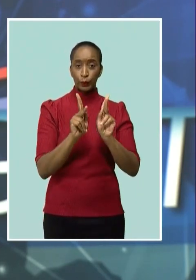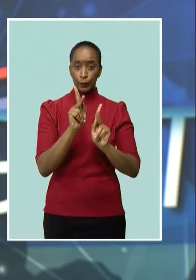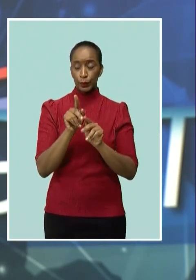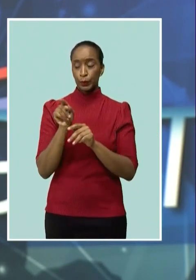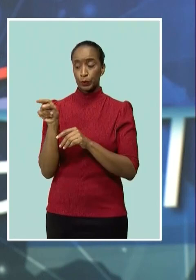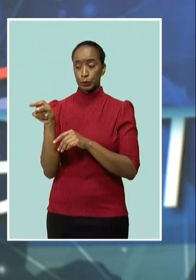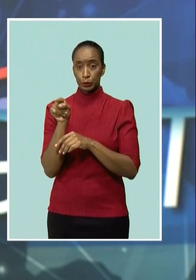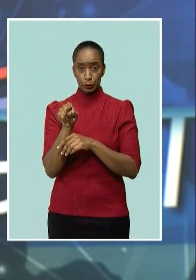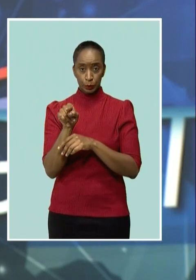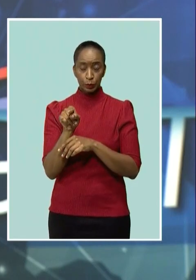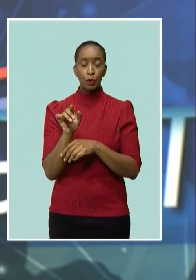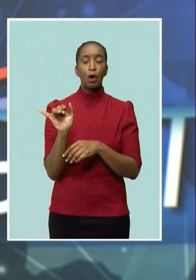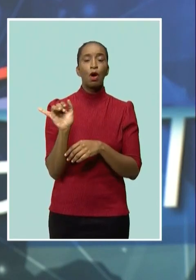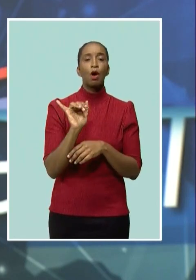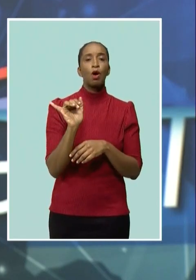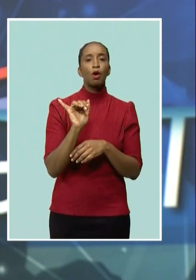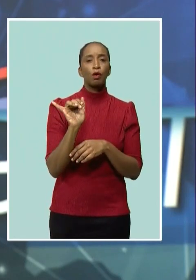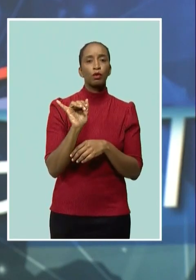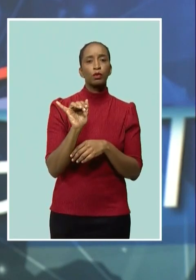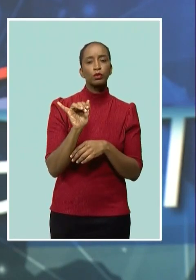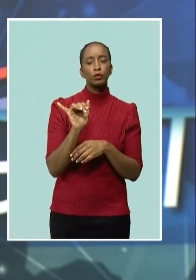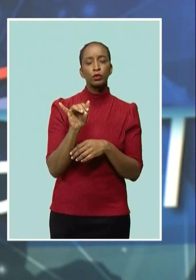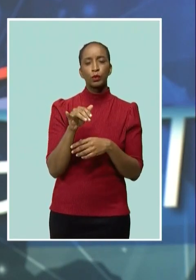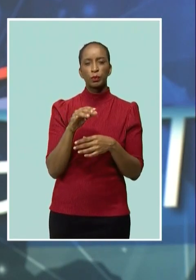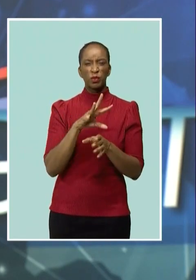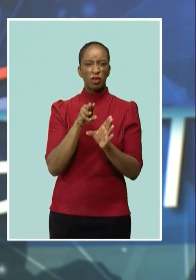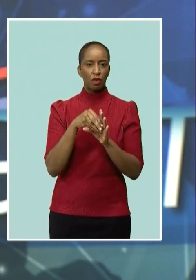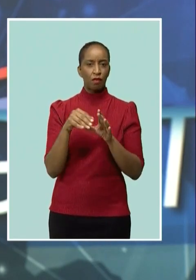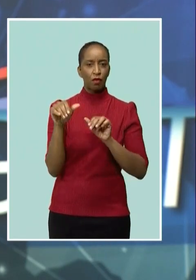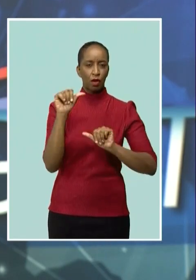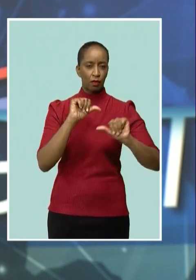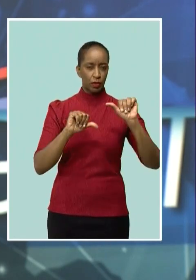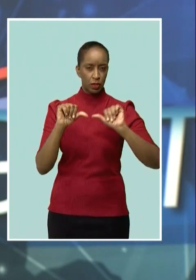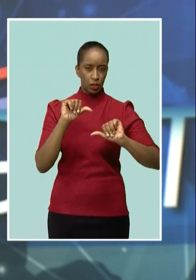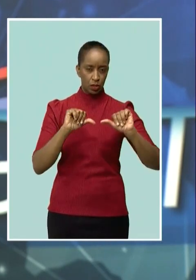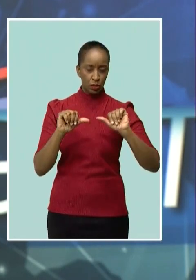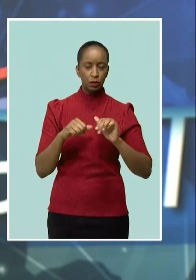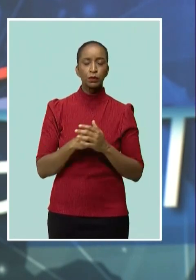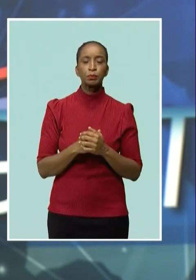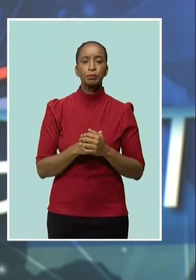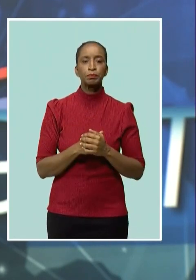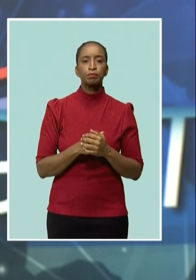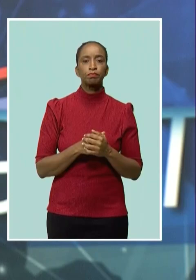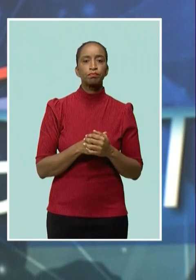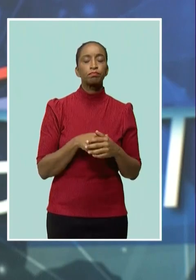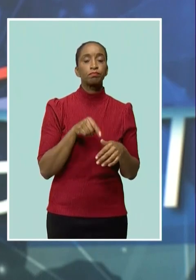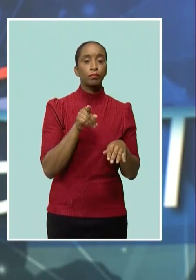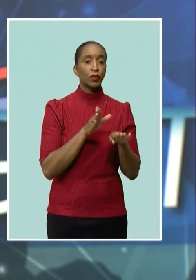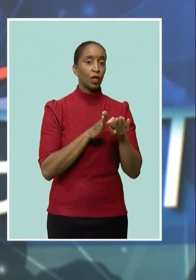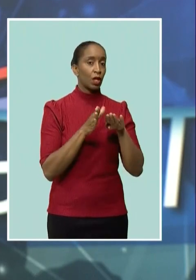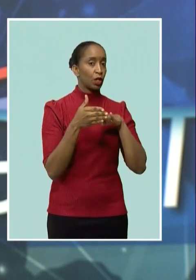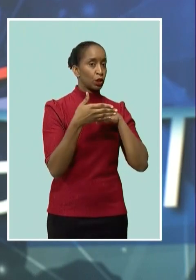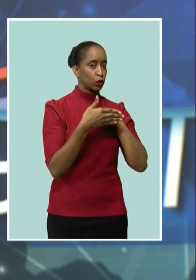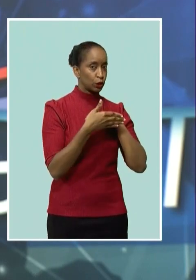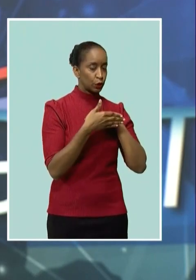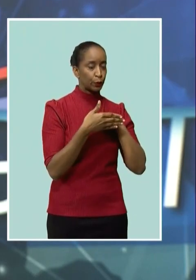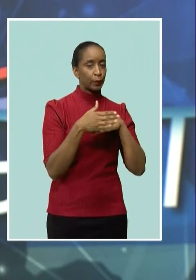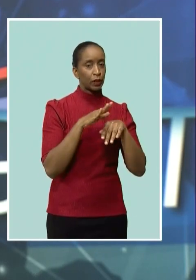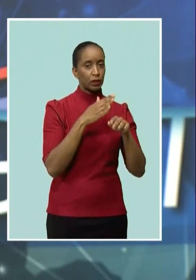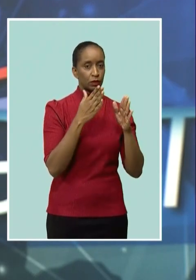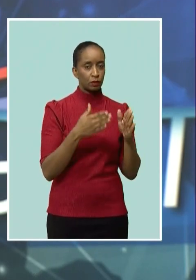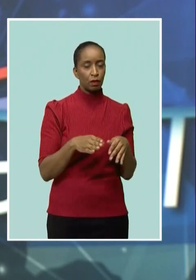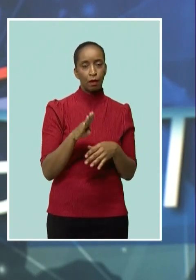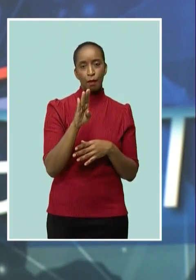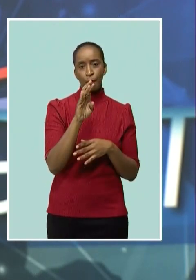from Hines and Tannis, biochemist Ian Hickling will also receive an honorary degree. Jamaican reggae icon Beres Hammond has been named among